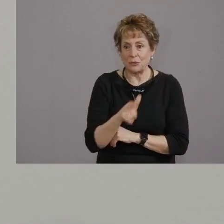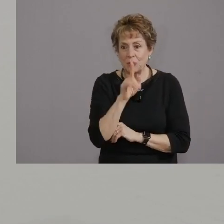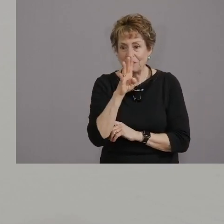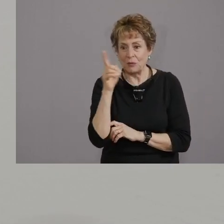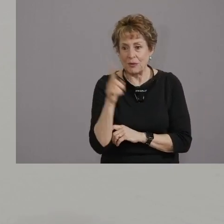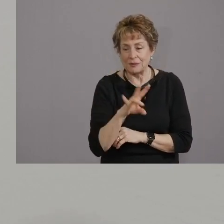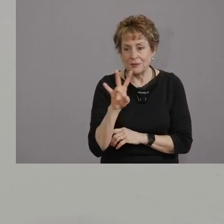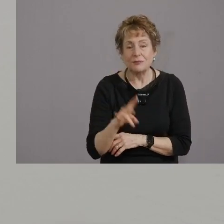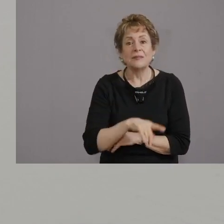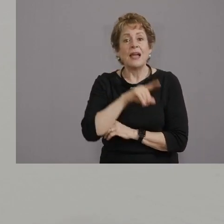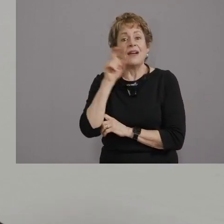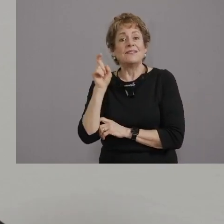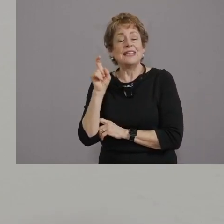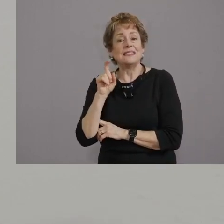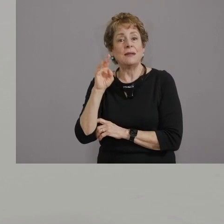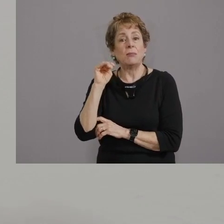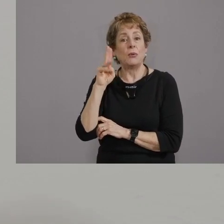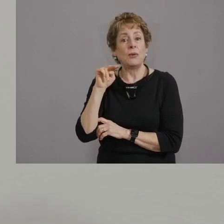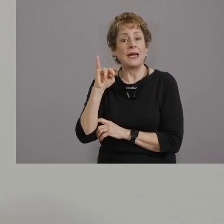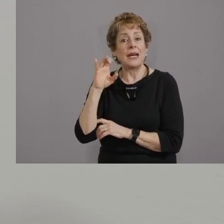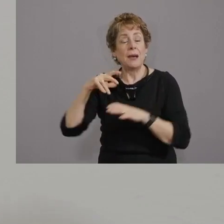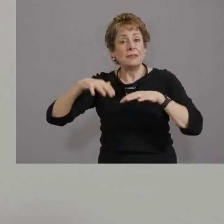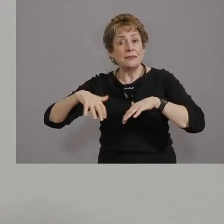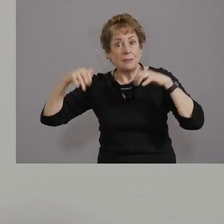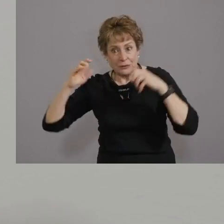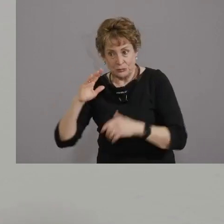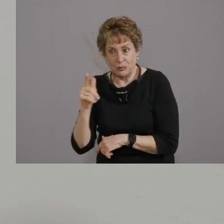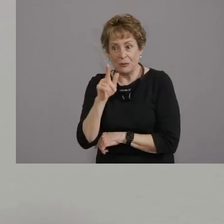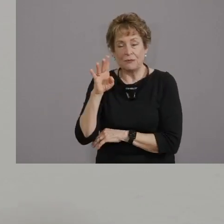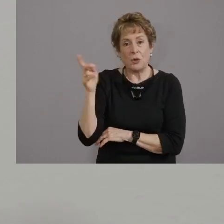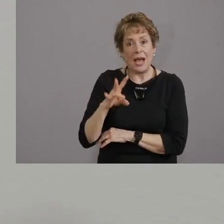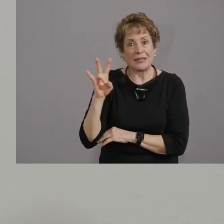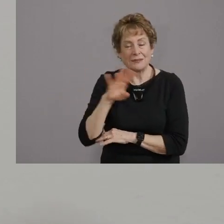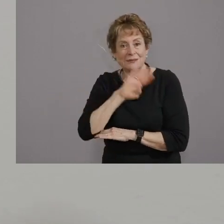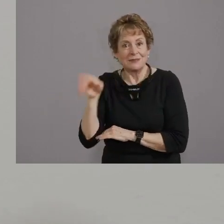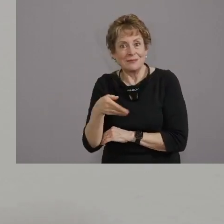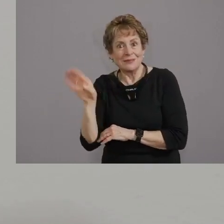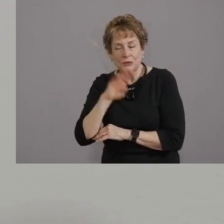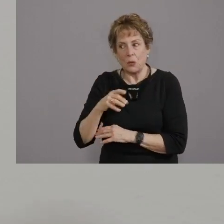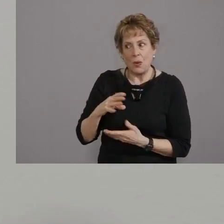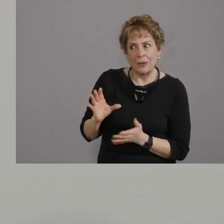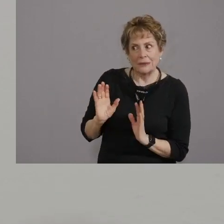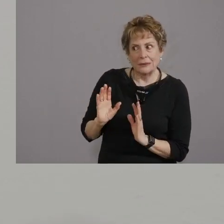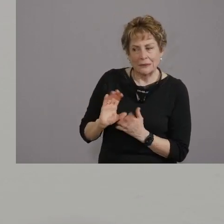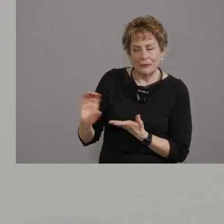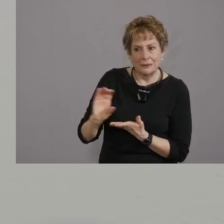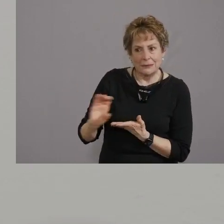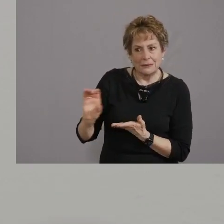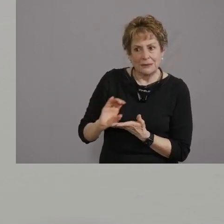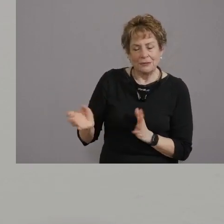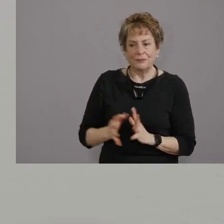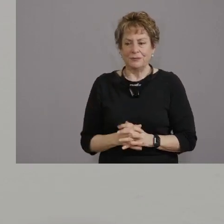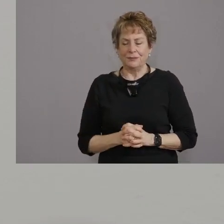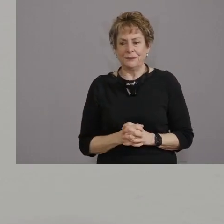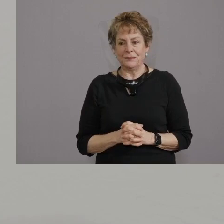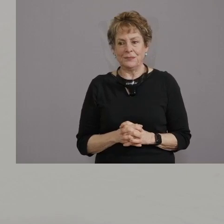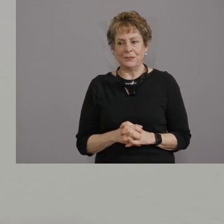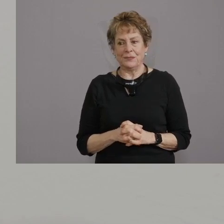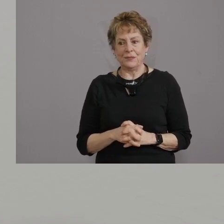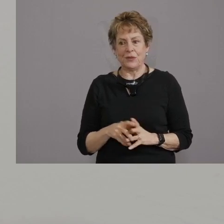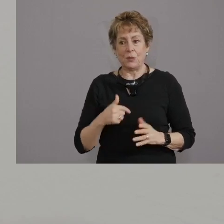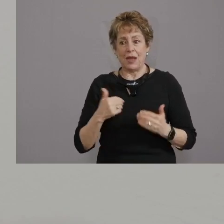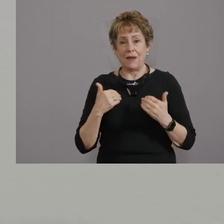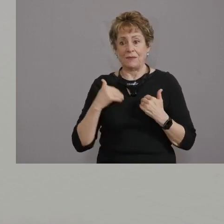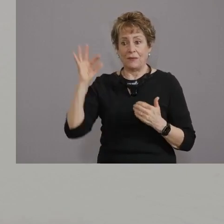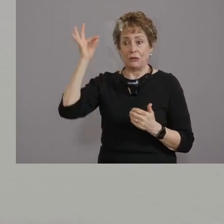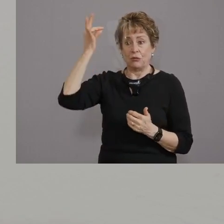to the community and to the public. So there's several things that are in play. You know, we've got that federal partnership that we're